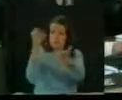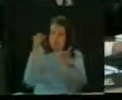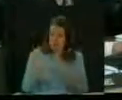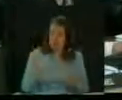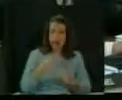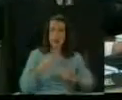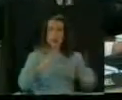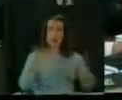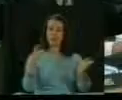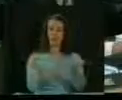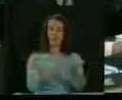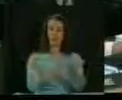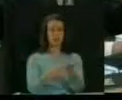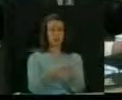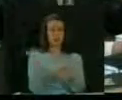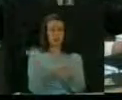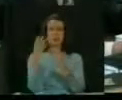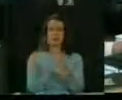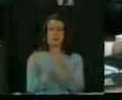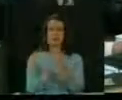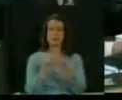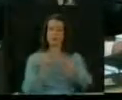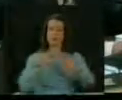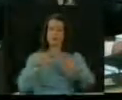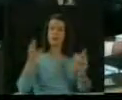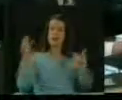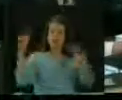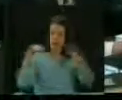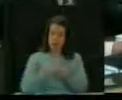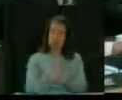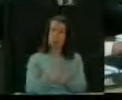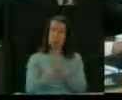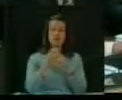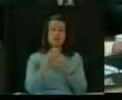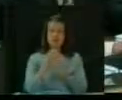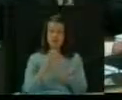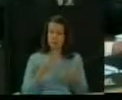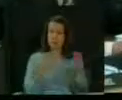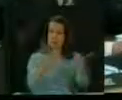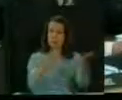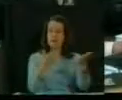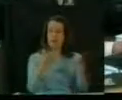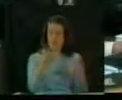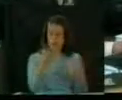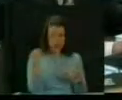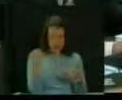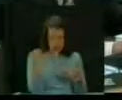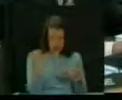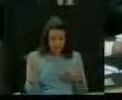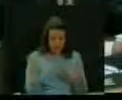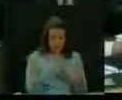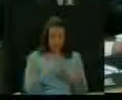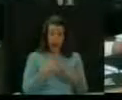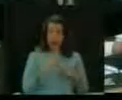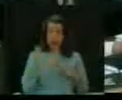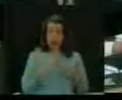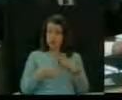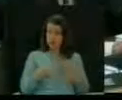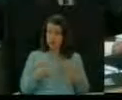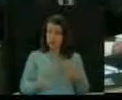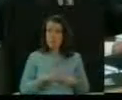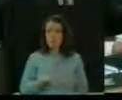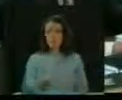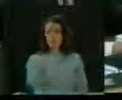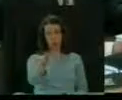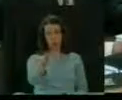I was prepared to discuss at that time. I was prepared to come in and make recommendations and some things that I had some issues with,